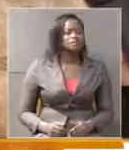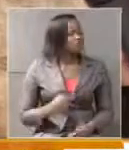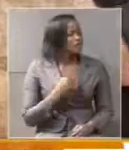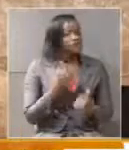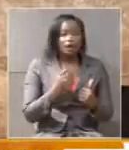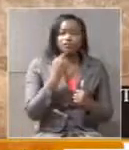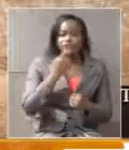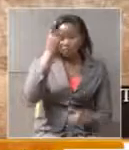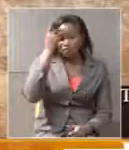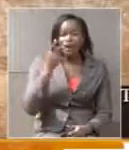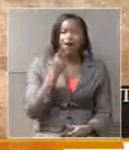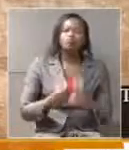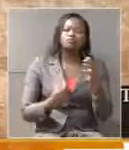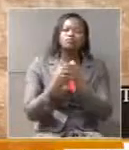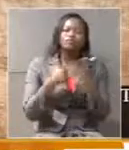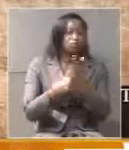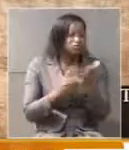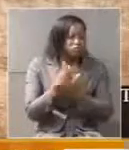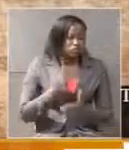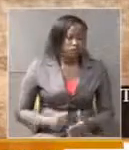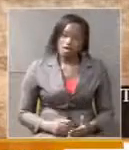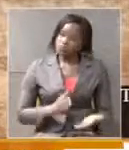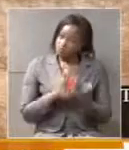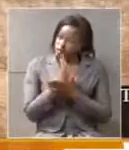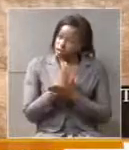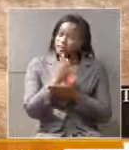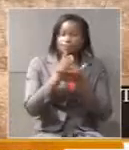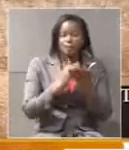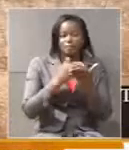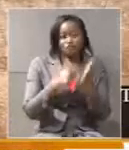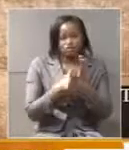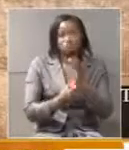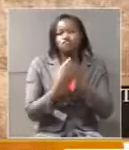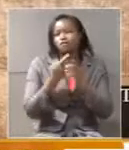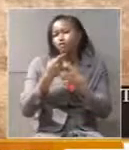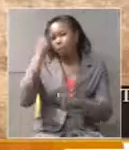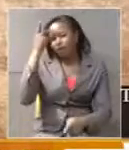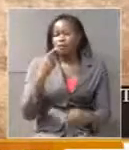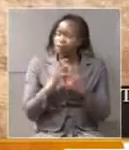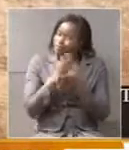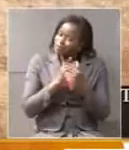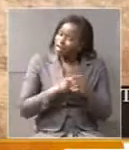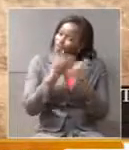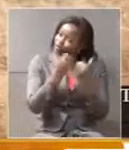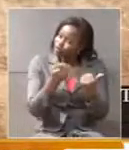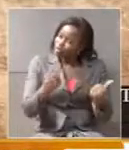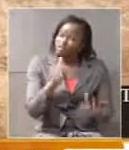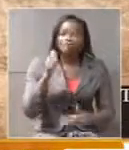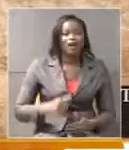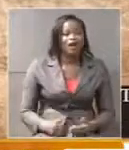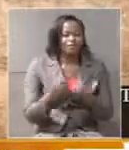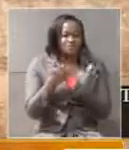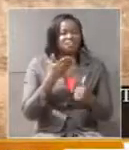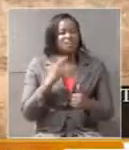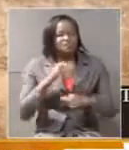buzibu chitufu. Obuzibu obundi buva kubazairaye ngo buli kusinga obundi buli kuva kubana bene abana obutenda kujja ku